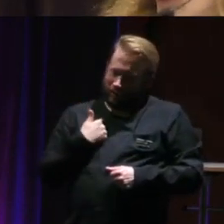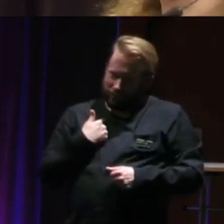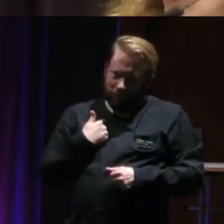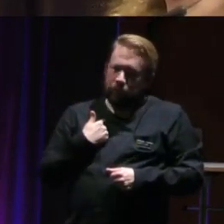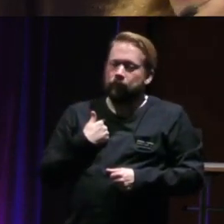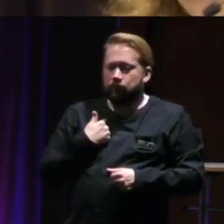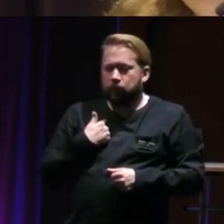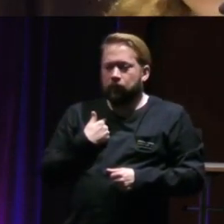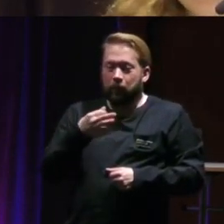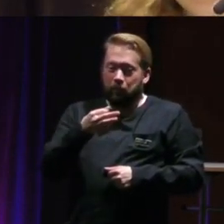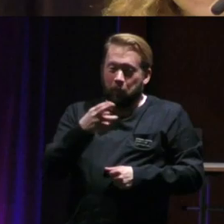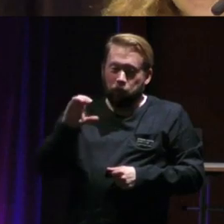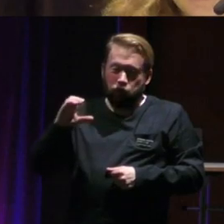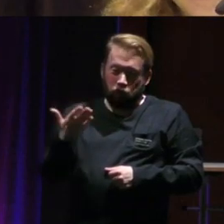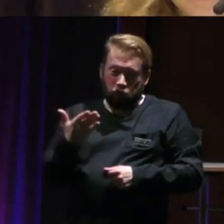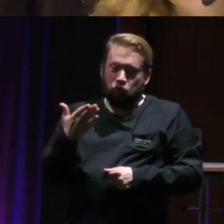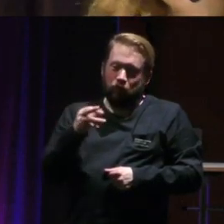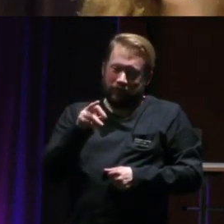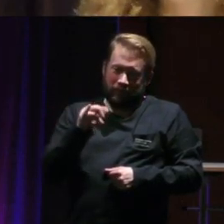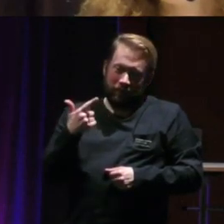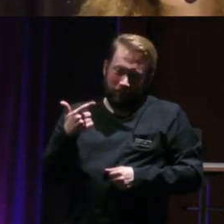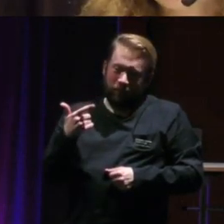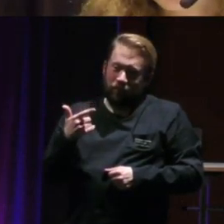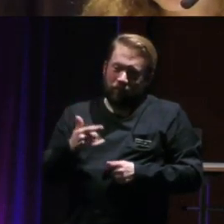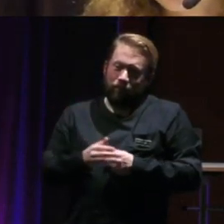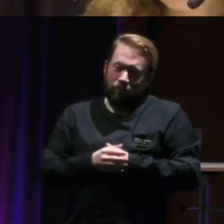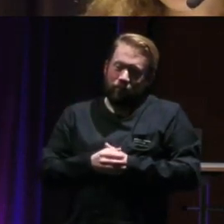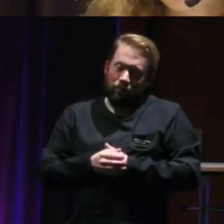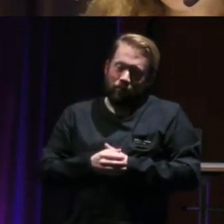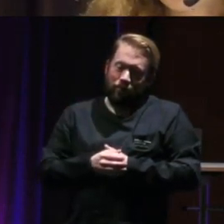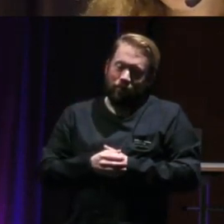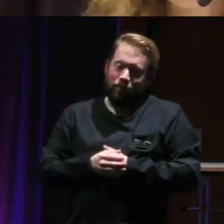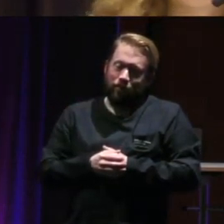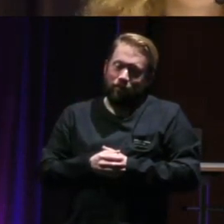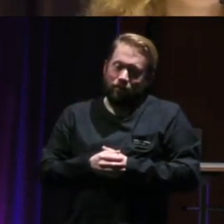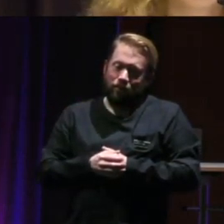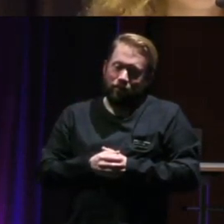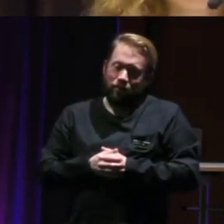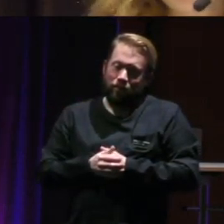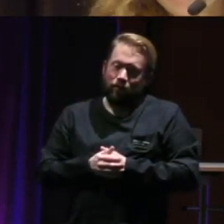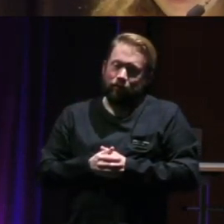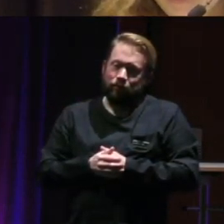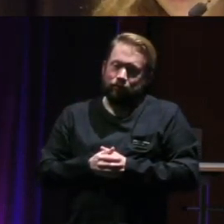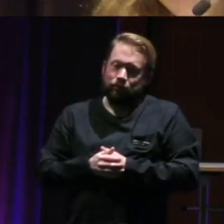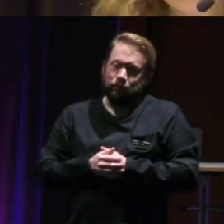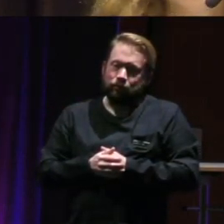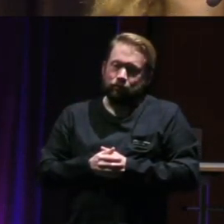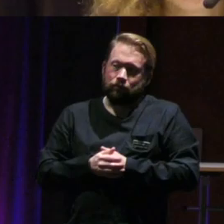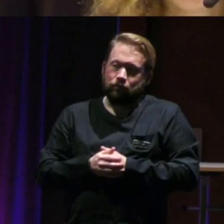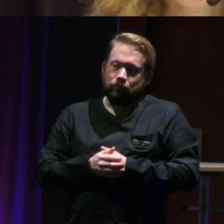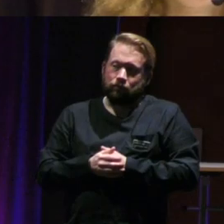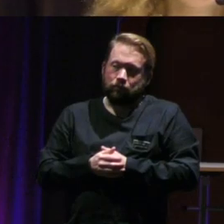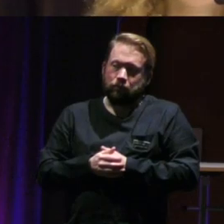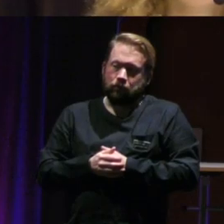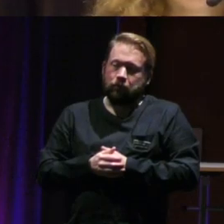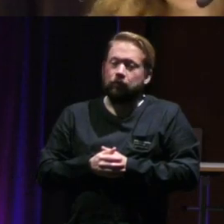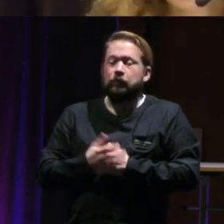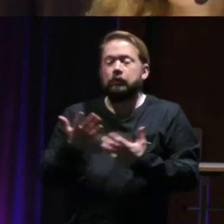Pussy Riot is. Like a big collective of totally different people who are